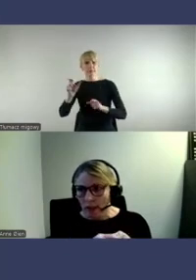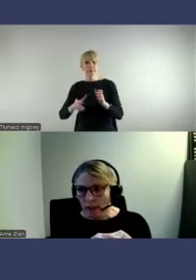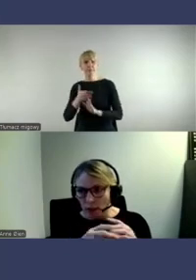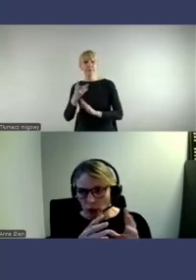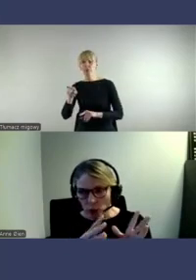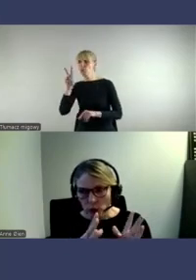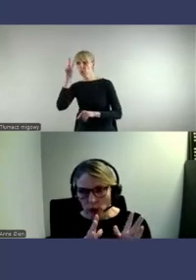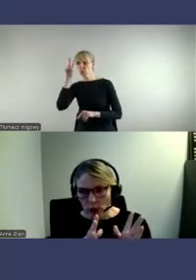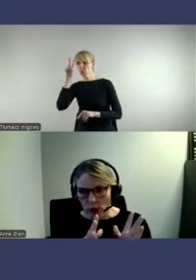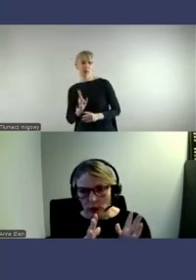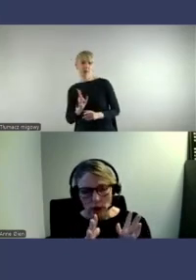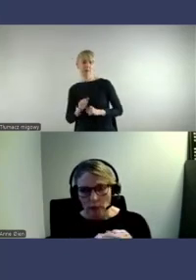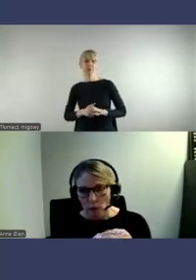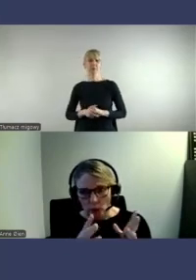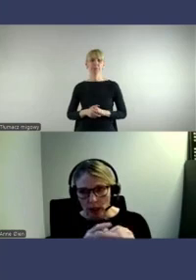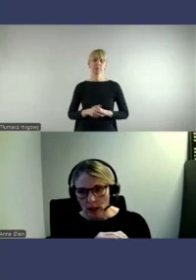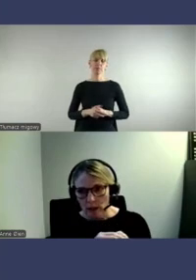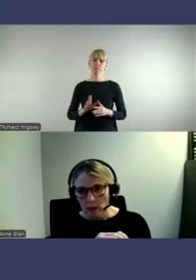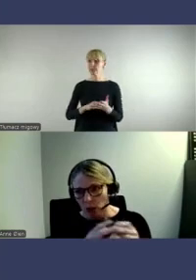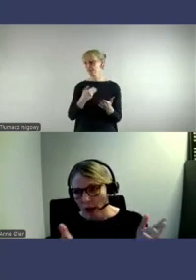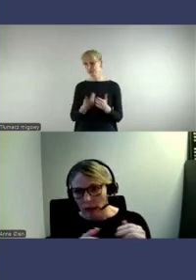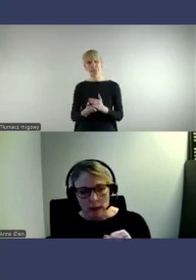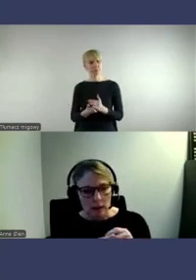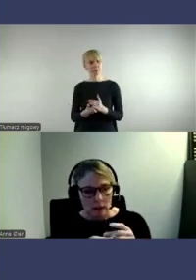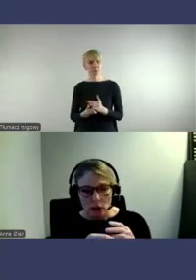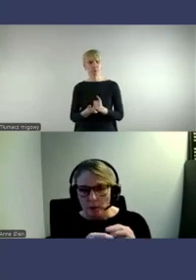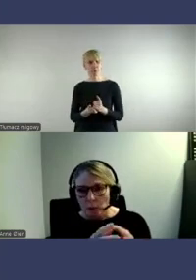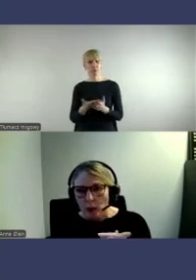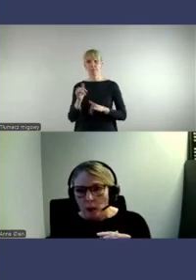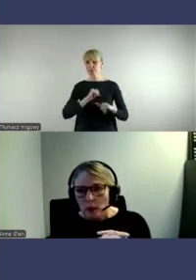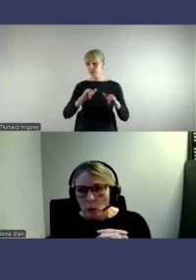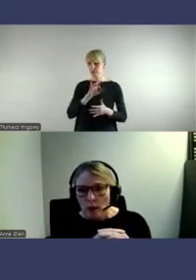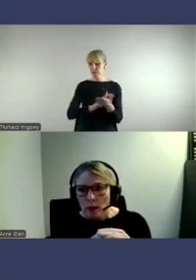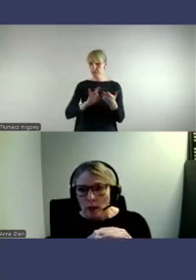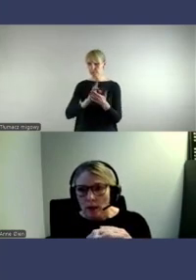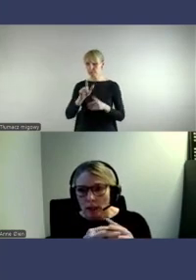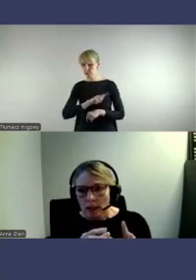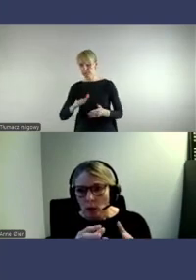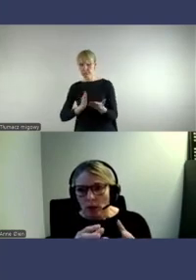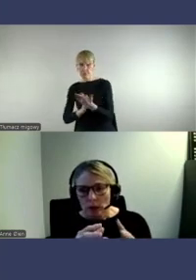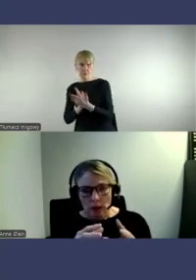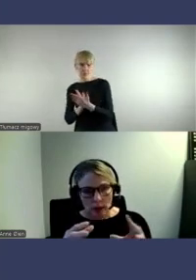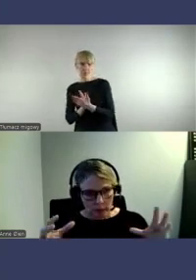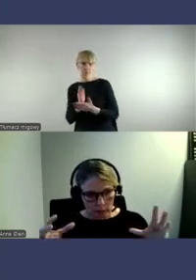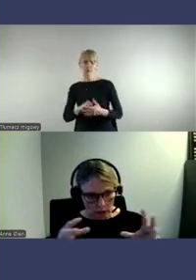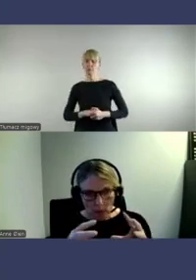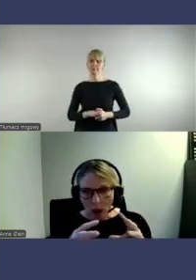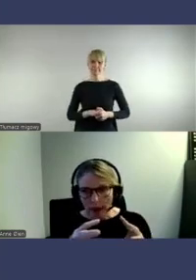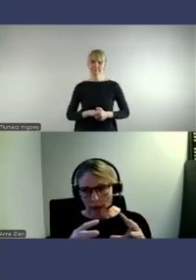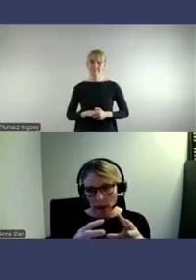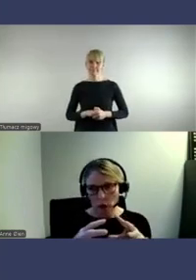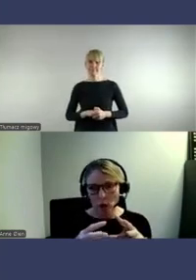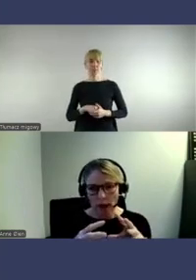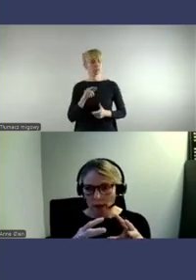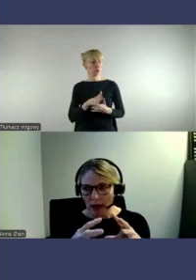and institutions and authorities and municipalities and such. So when these networks combined